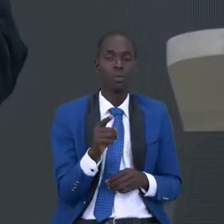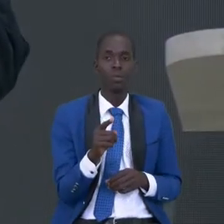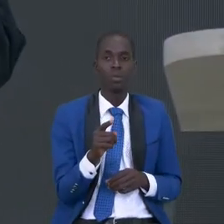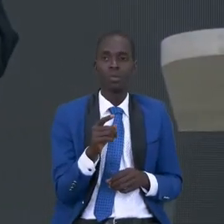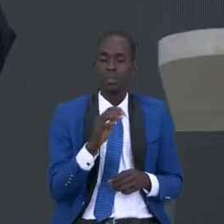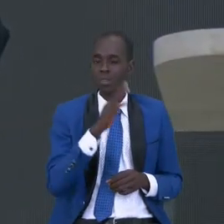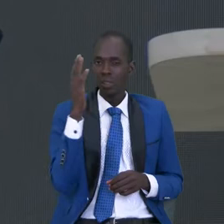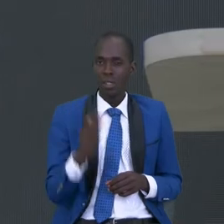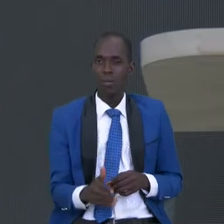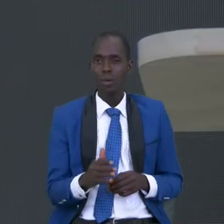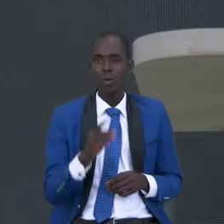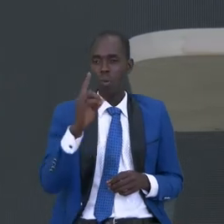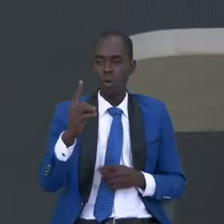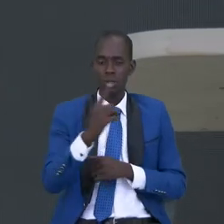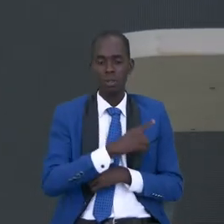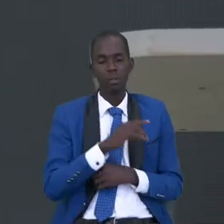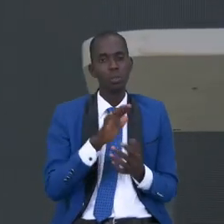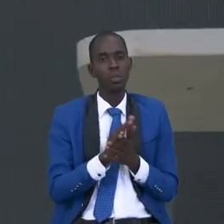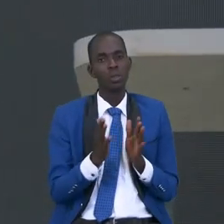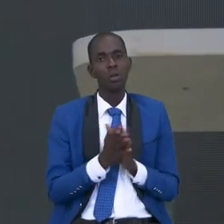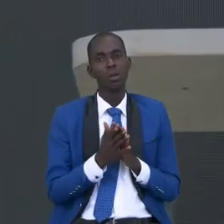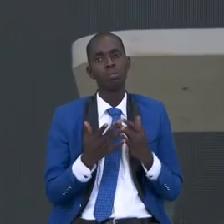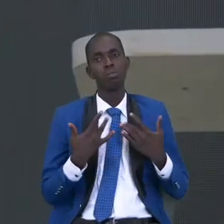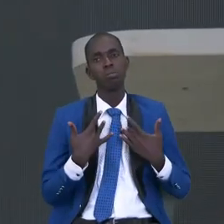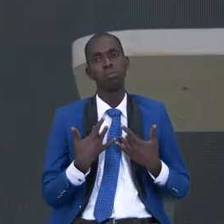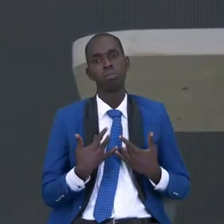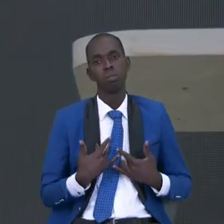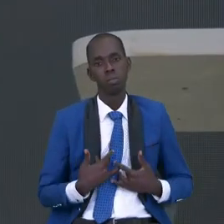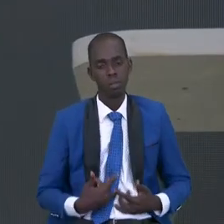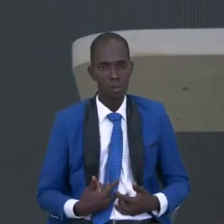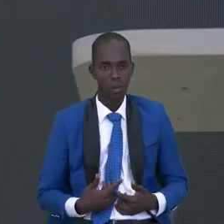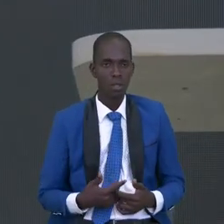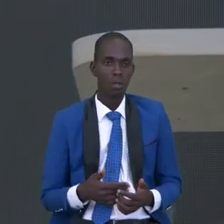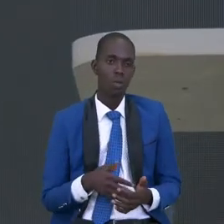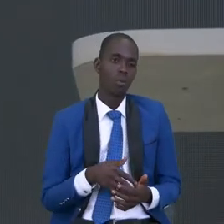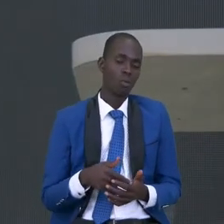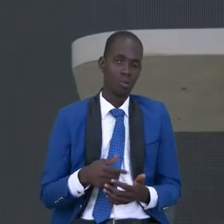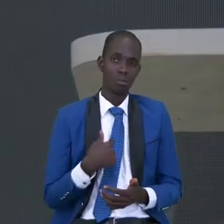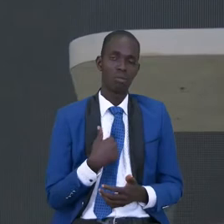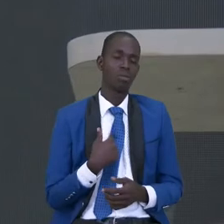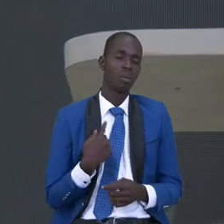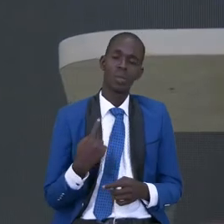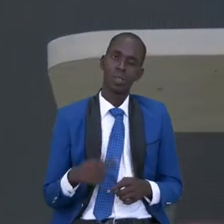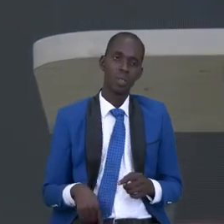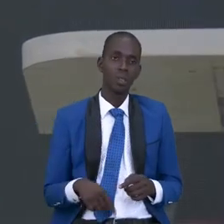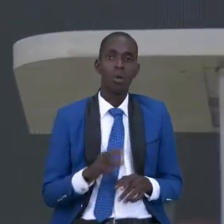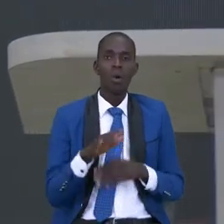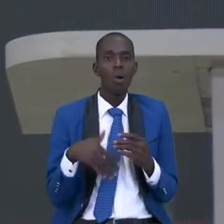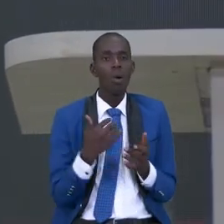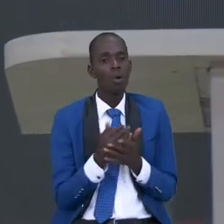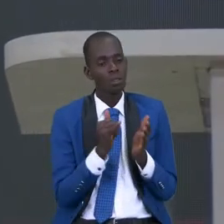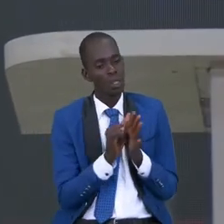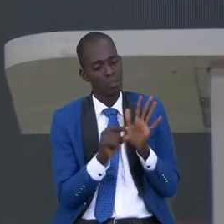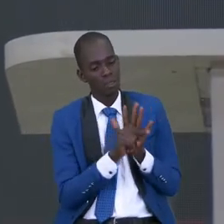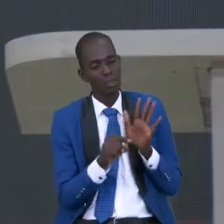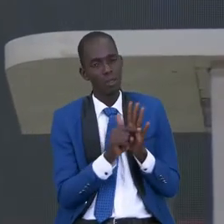day discouraged, disheartened, I cannot. Those words were not